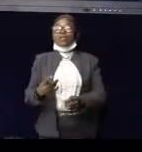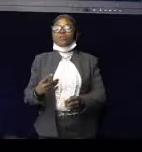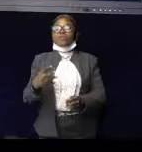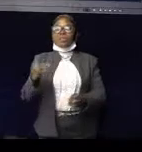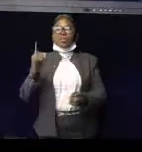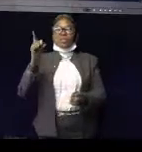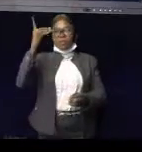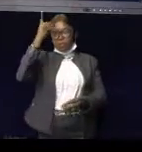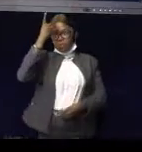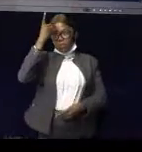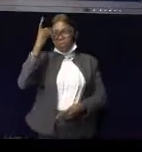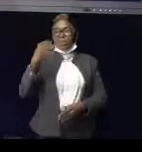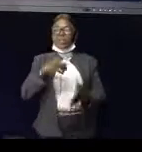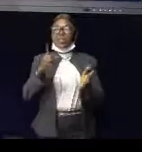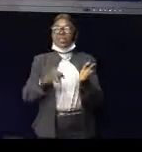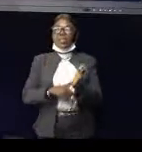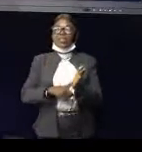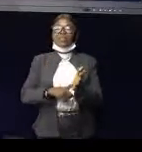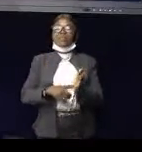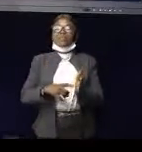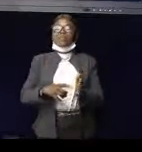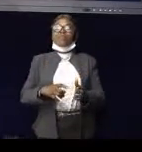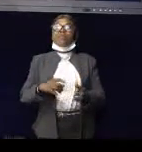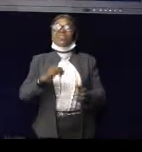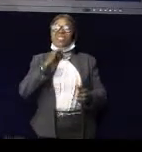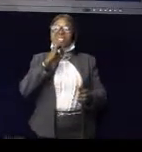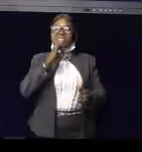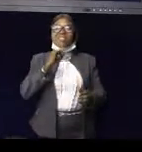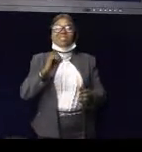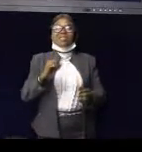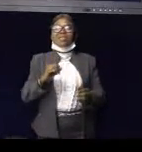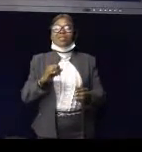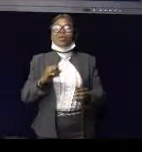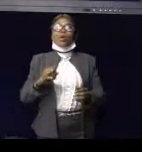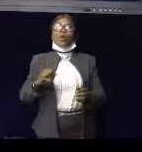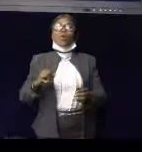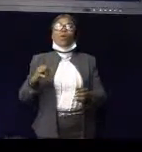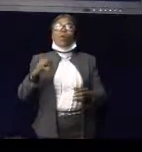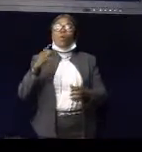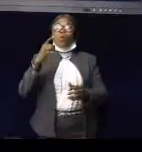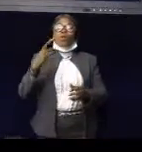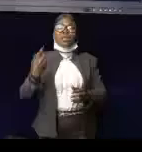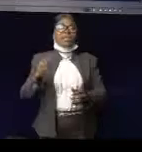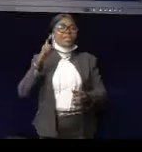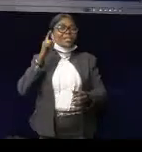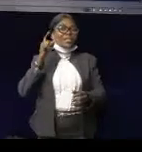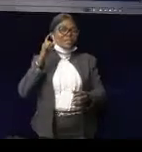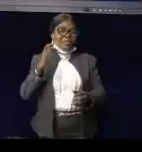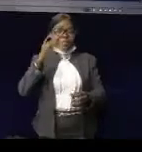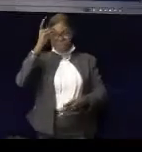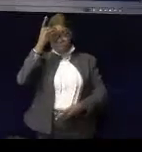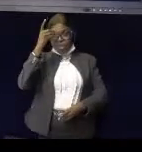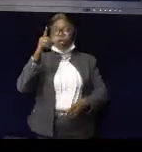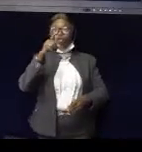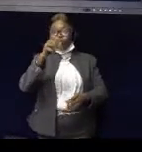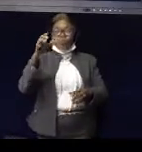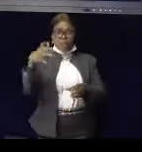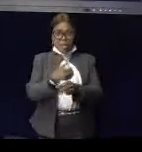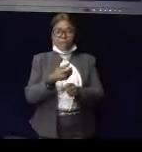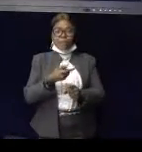diseases refer to those diseases that can be contracted through